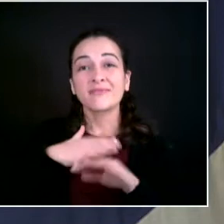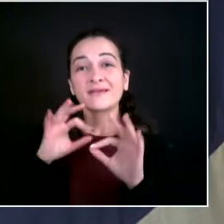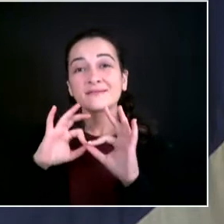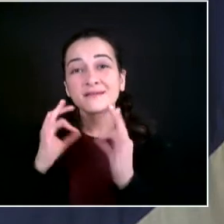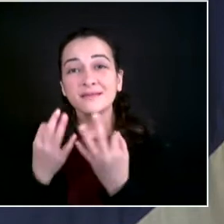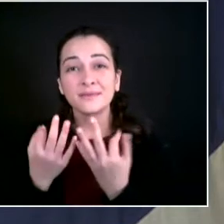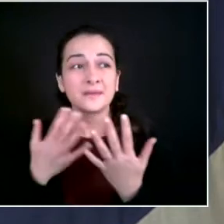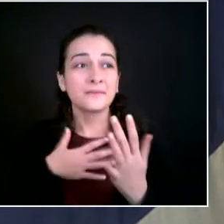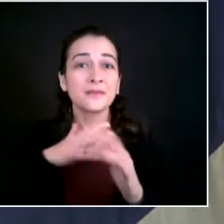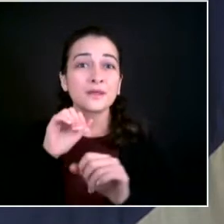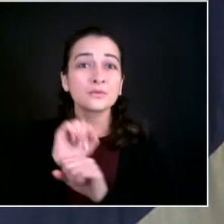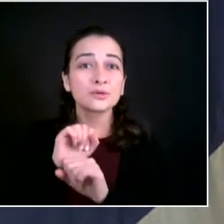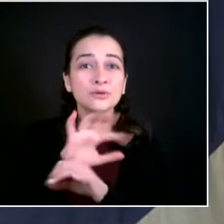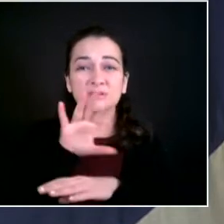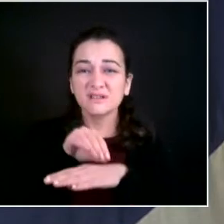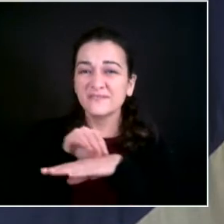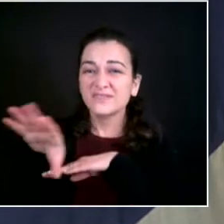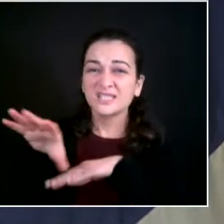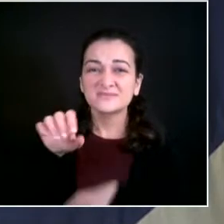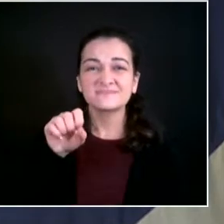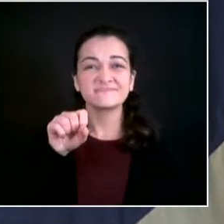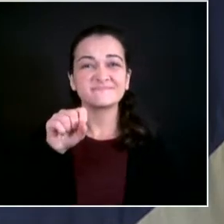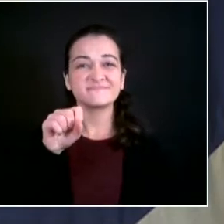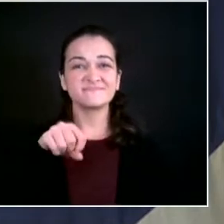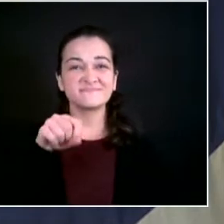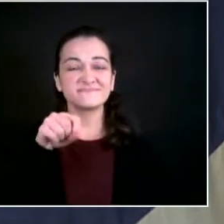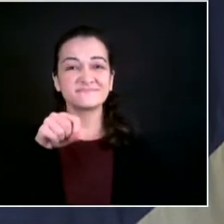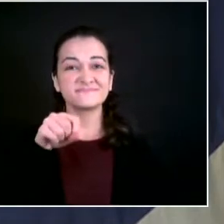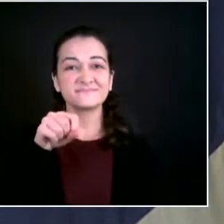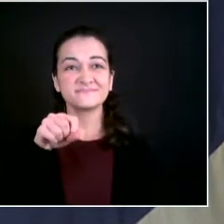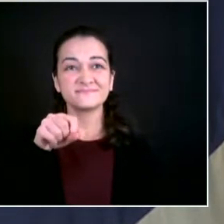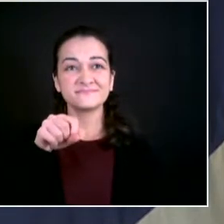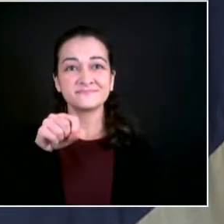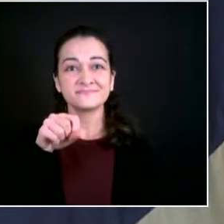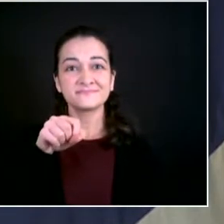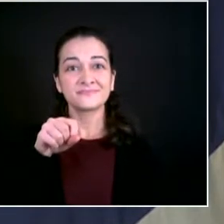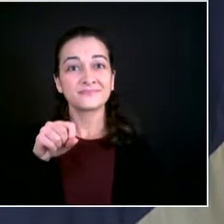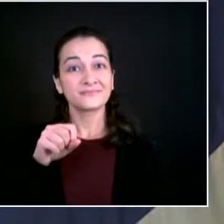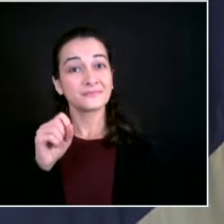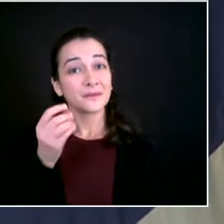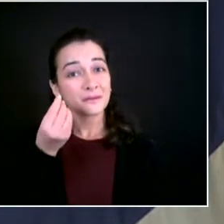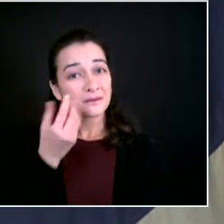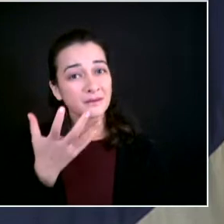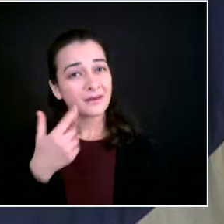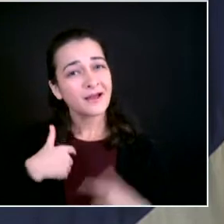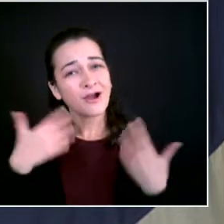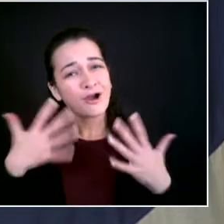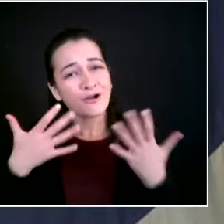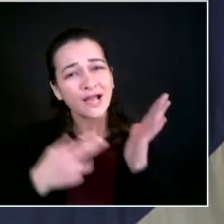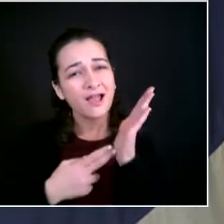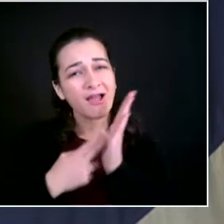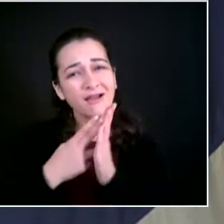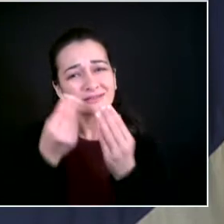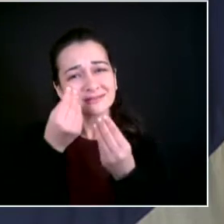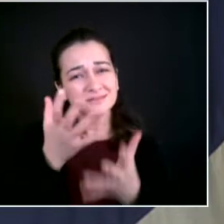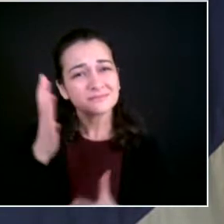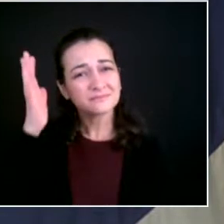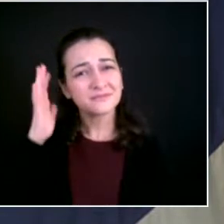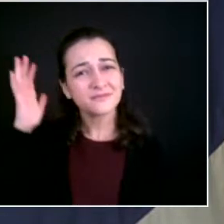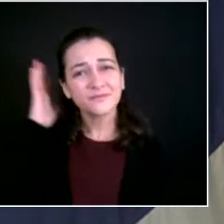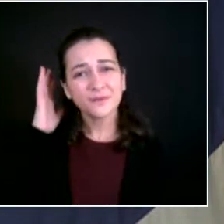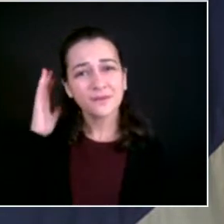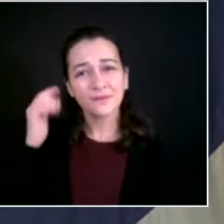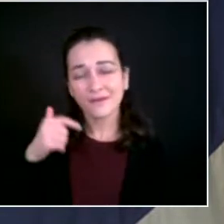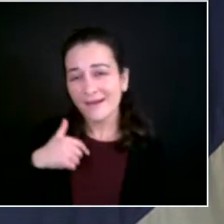the outset, I never broke the law, and I never would. I would never put